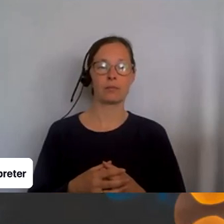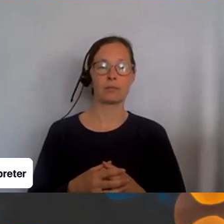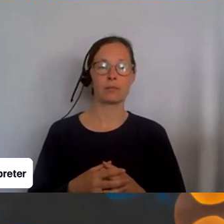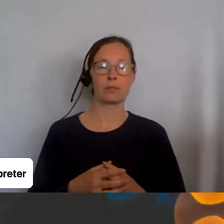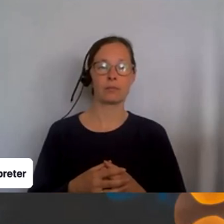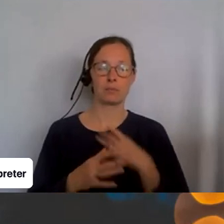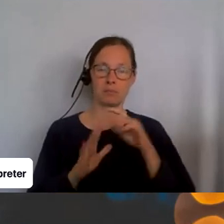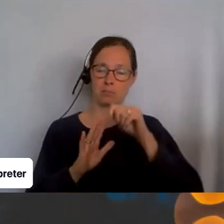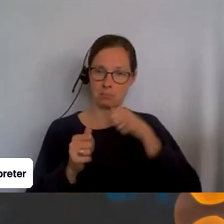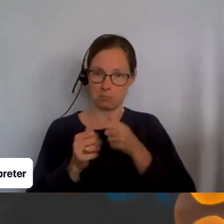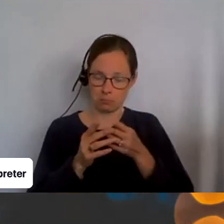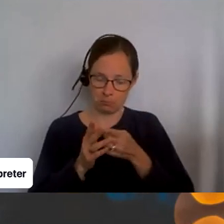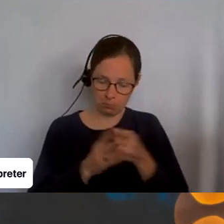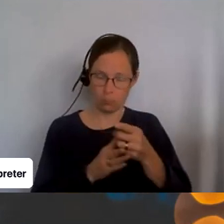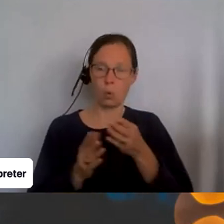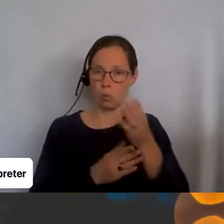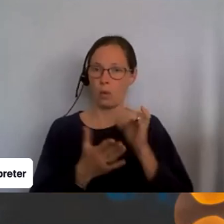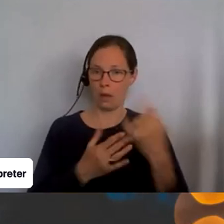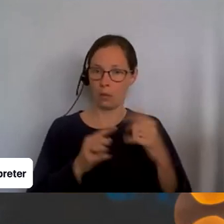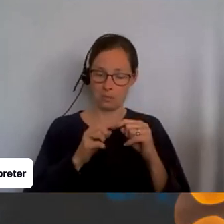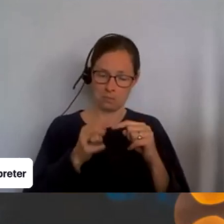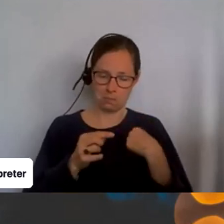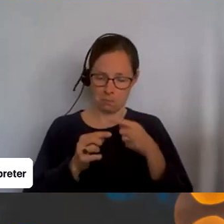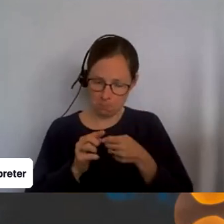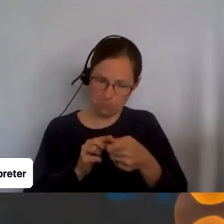down through that stitch,